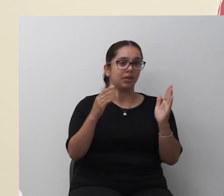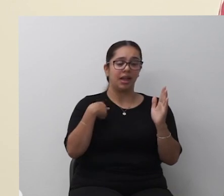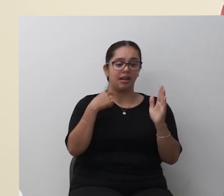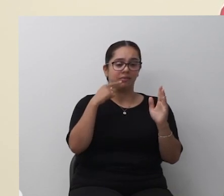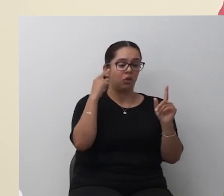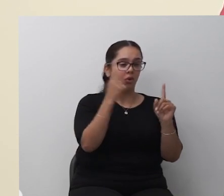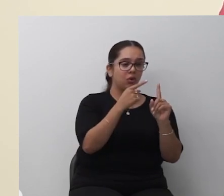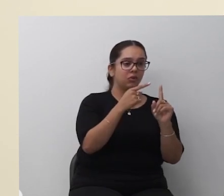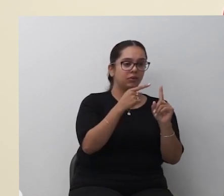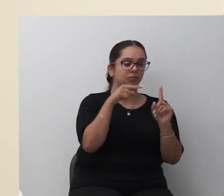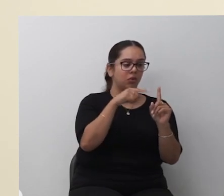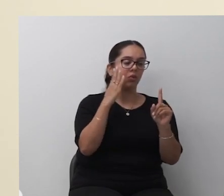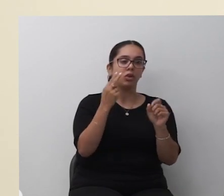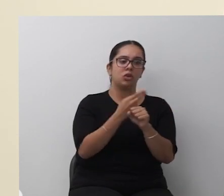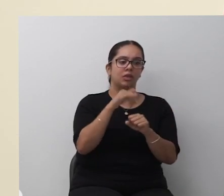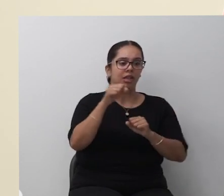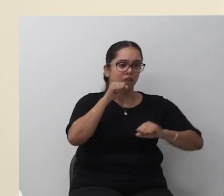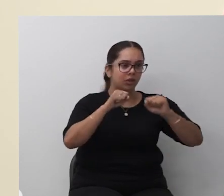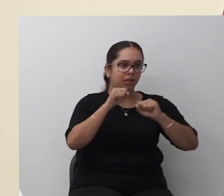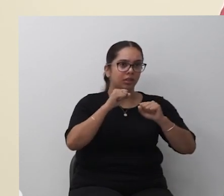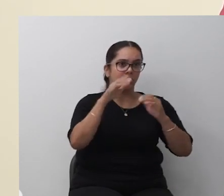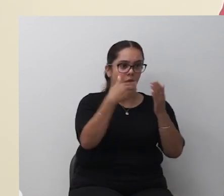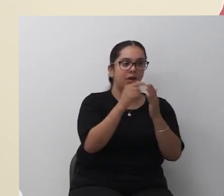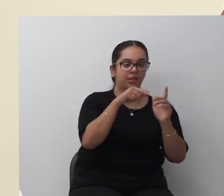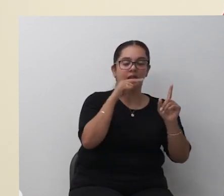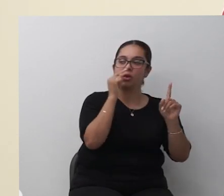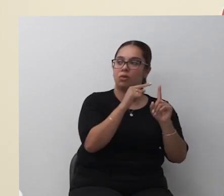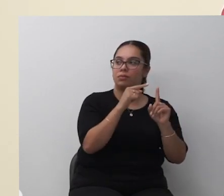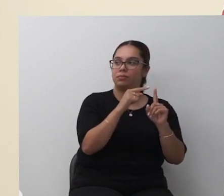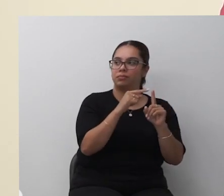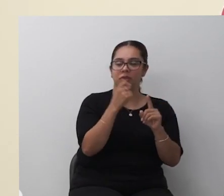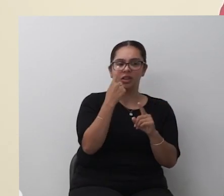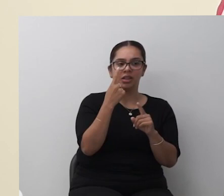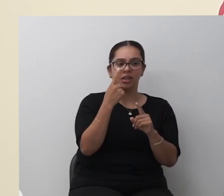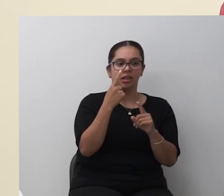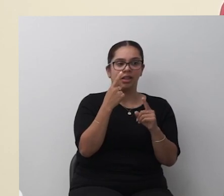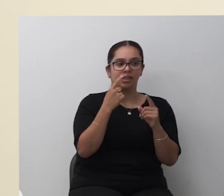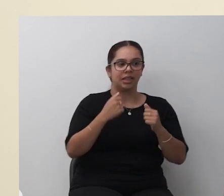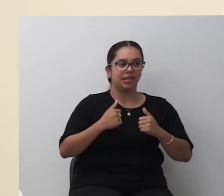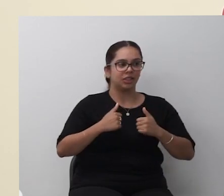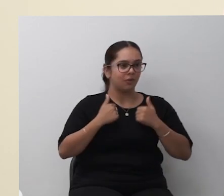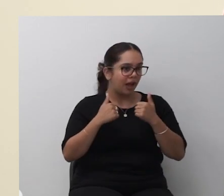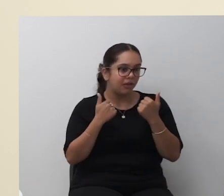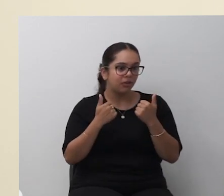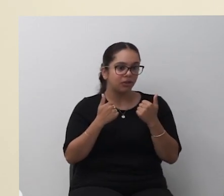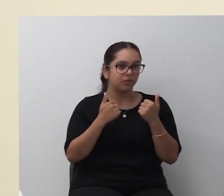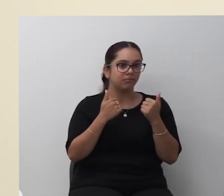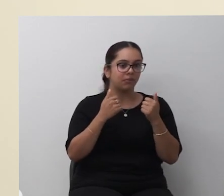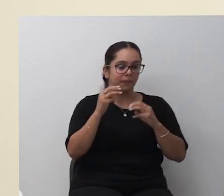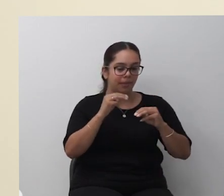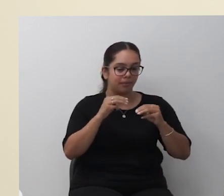goal, and we're gonna use this strategy to get there. It's a survival tactic at times, because we have to, you